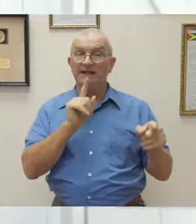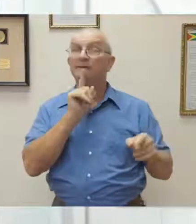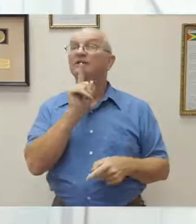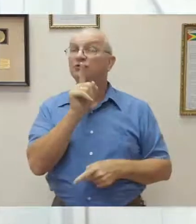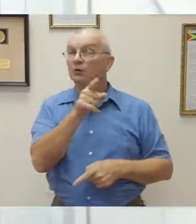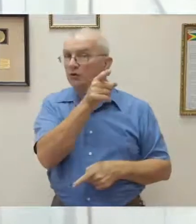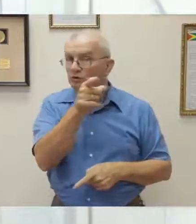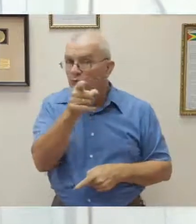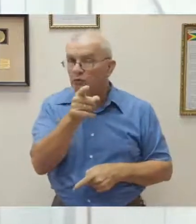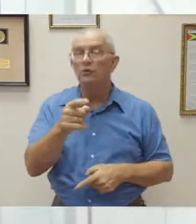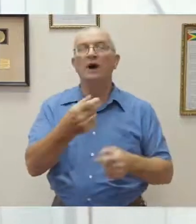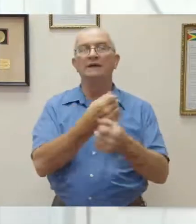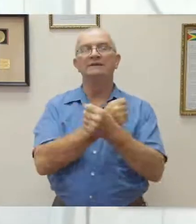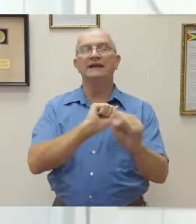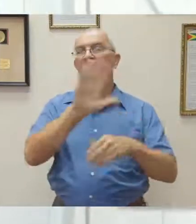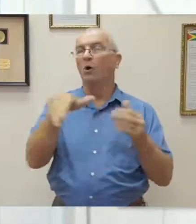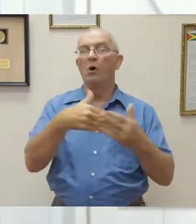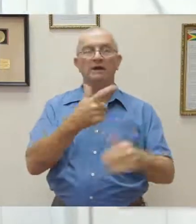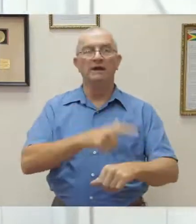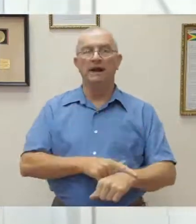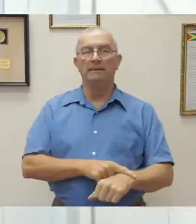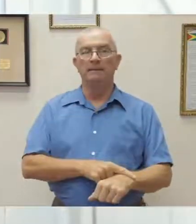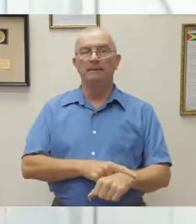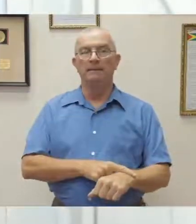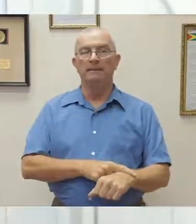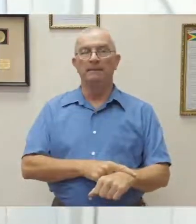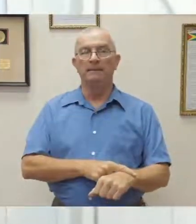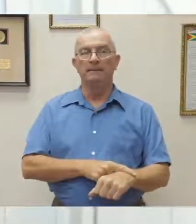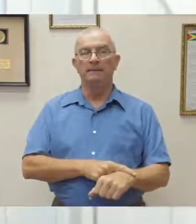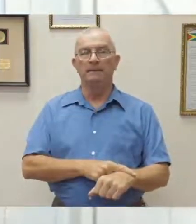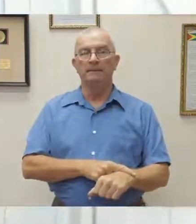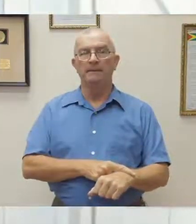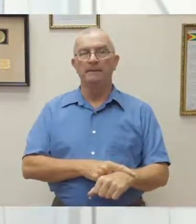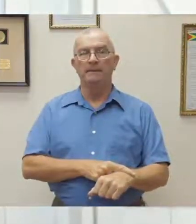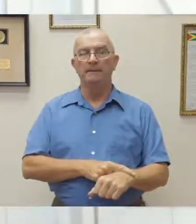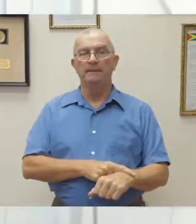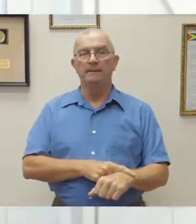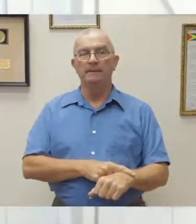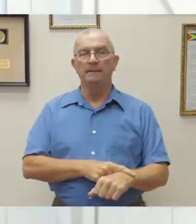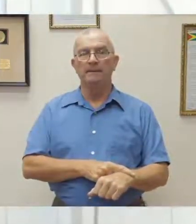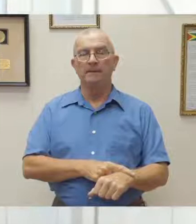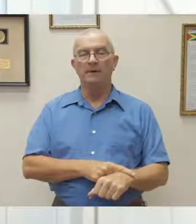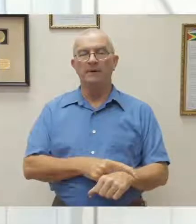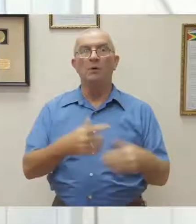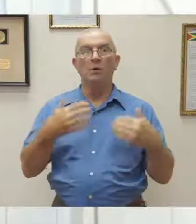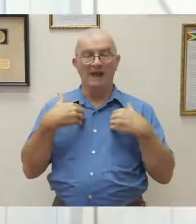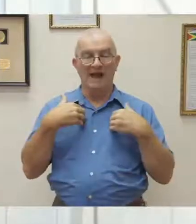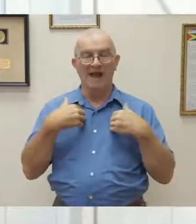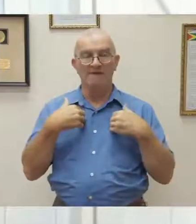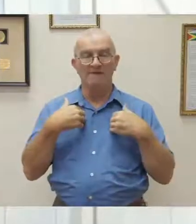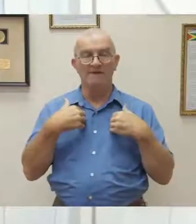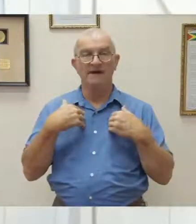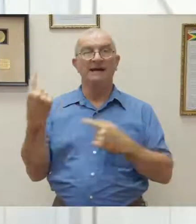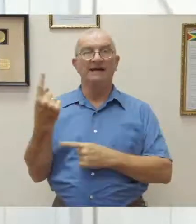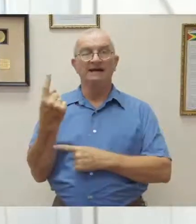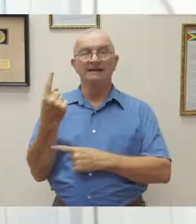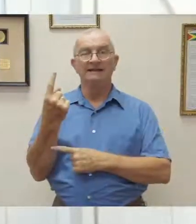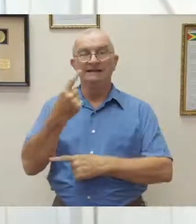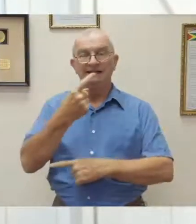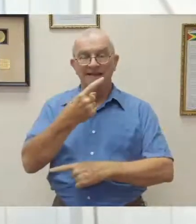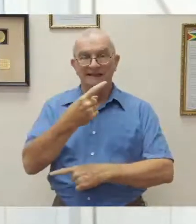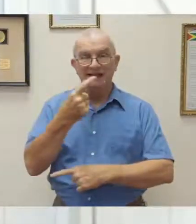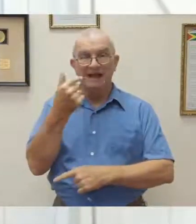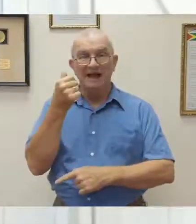safe at all times. We have days that we appear on the